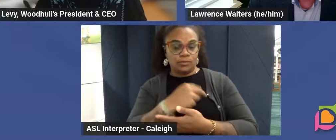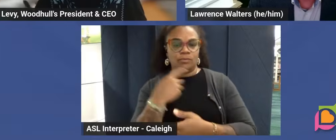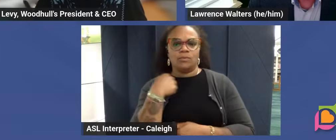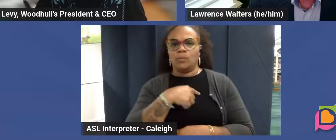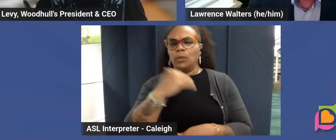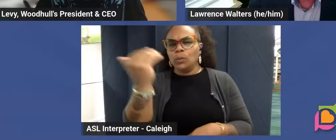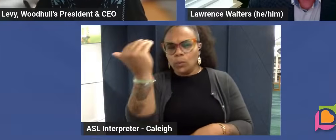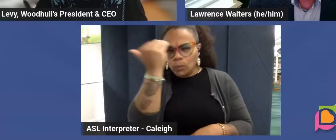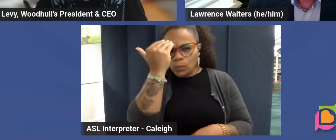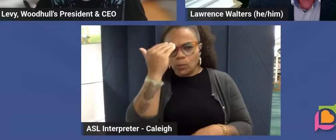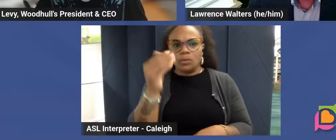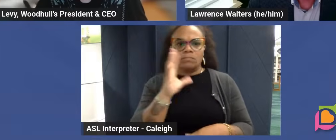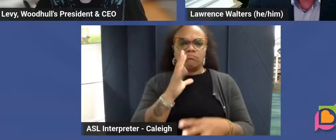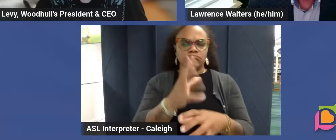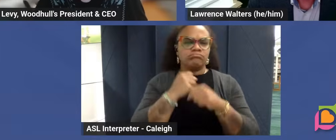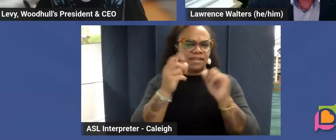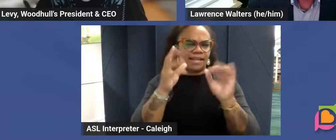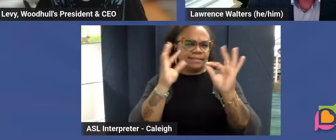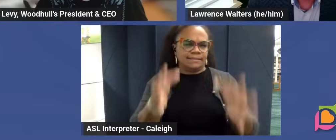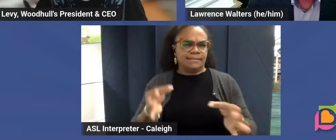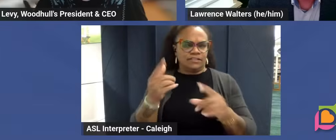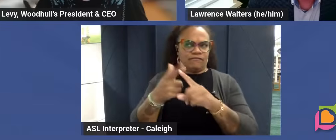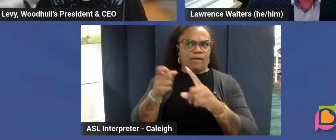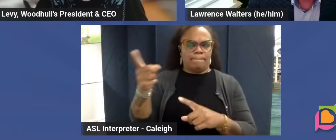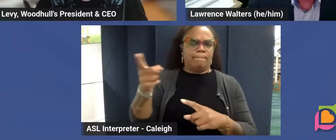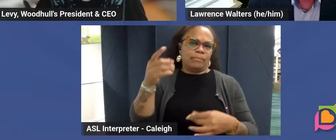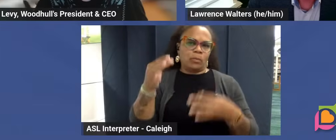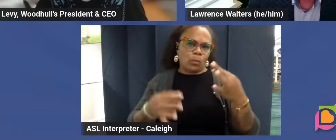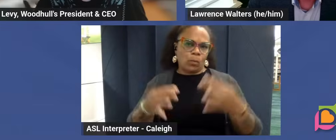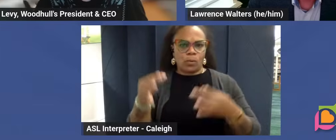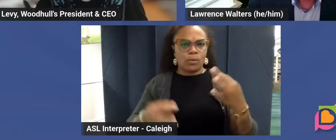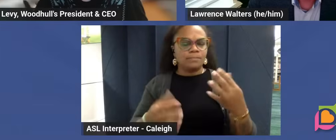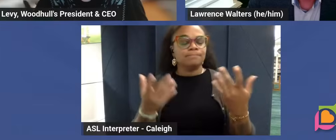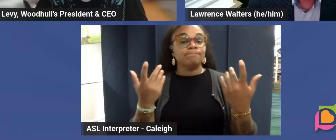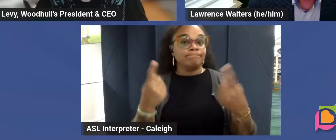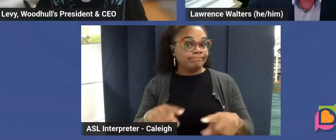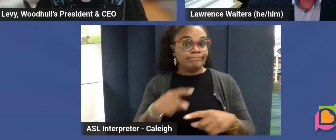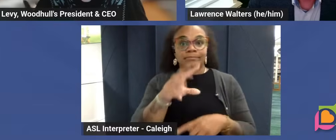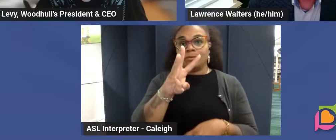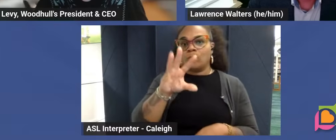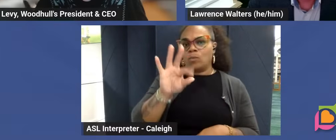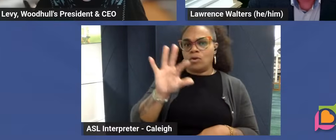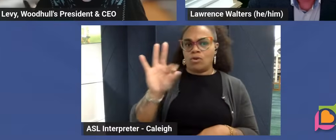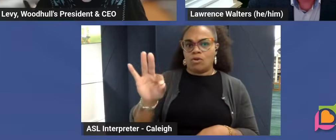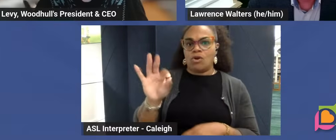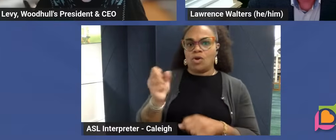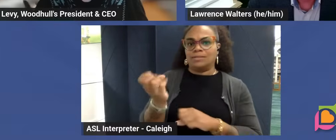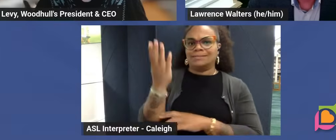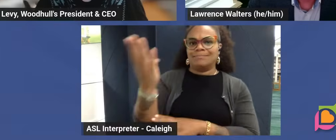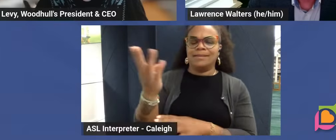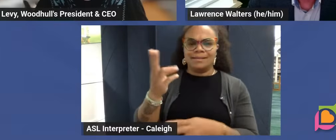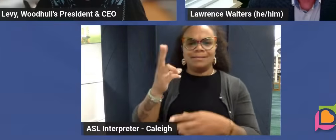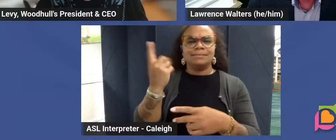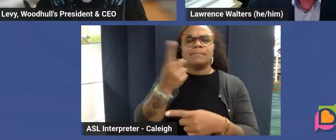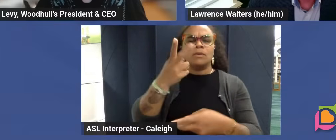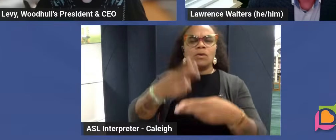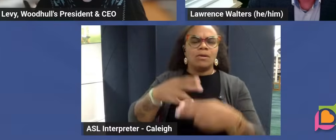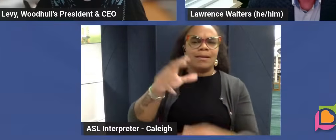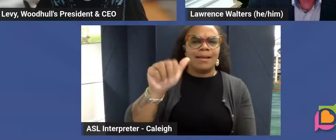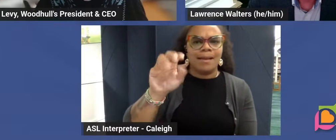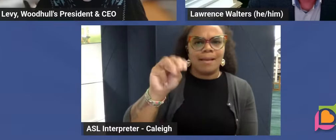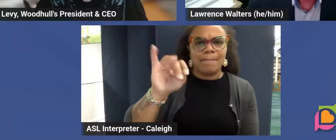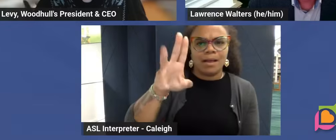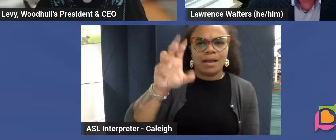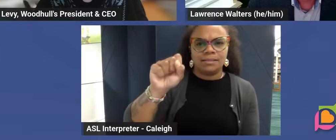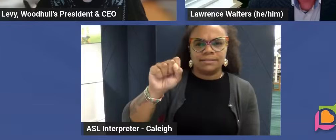were going to get a decision on this issue. And Woodhull submitted what's called a friend of the court brief or an amicus brief